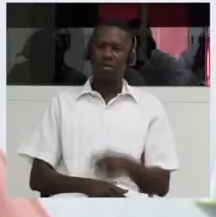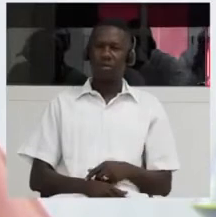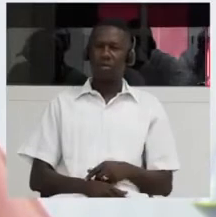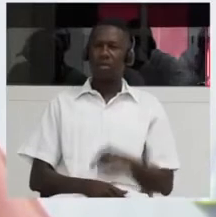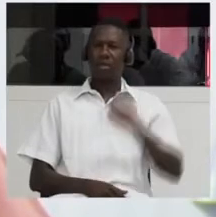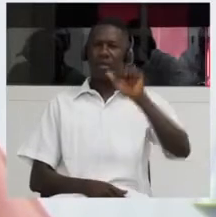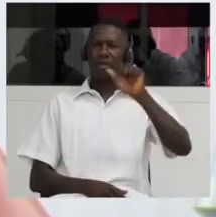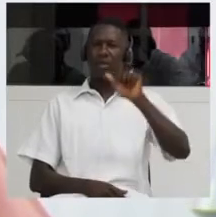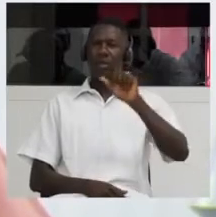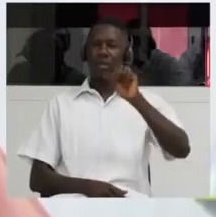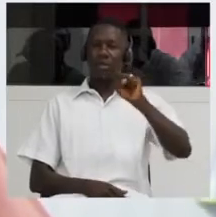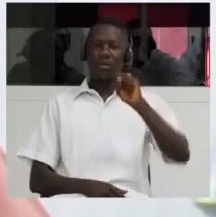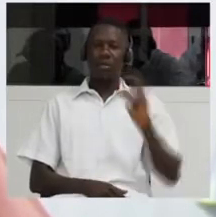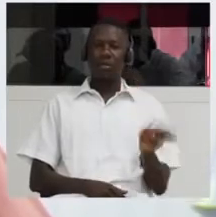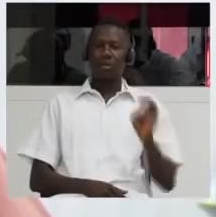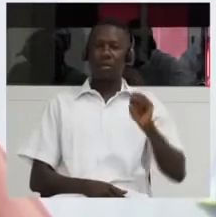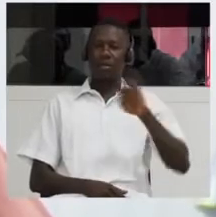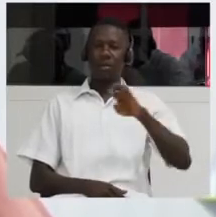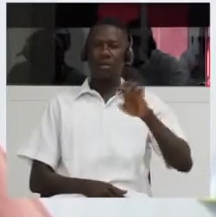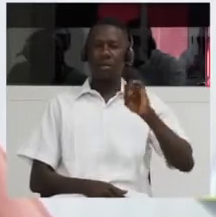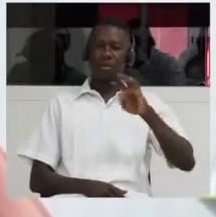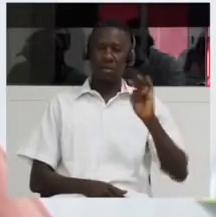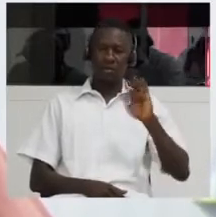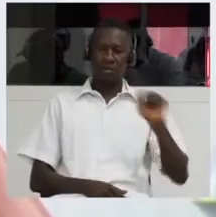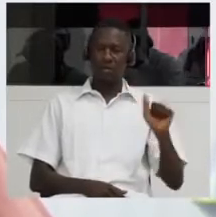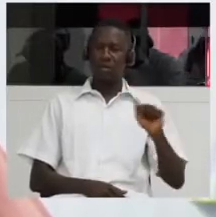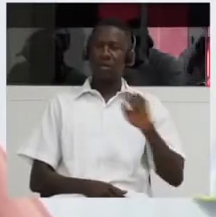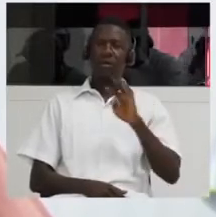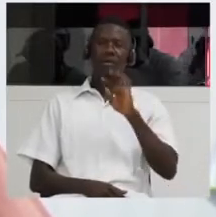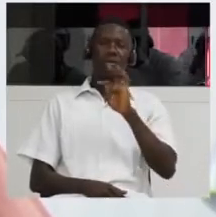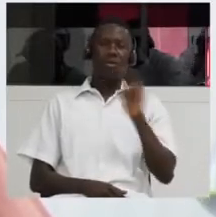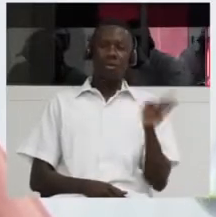used to come very early to work. So when he came,